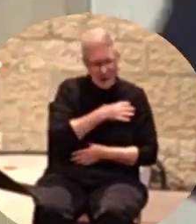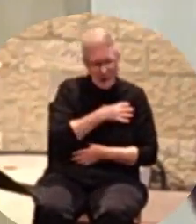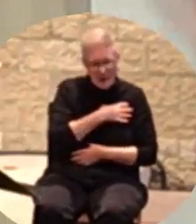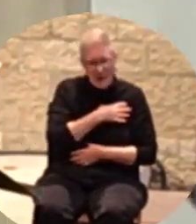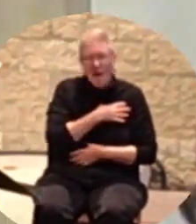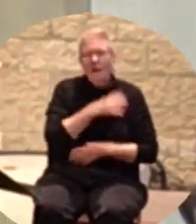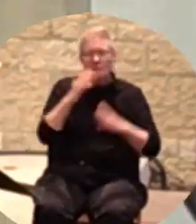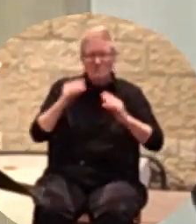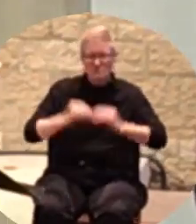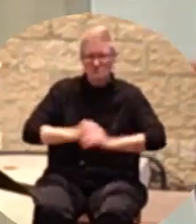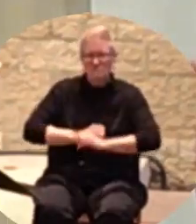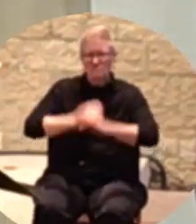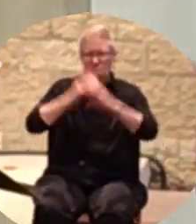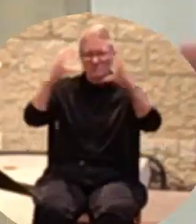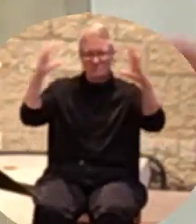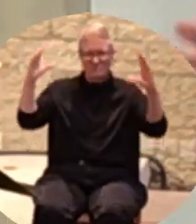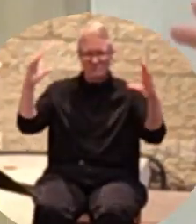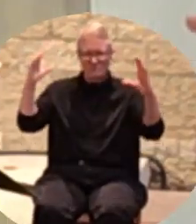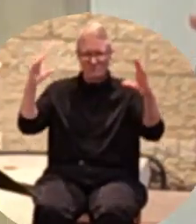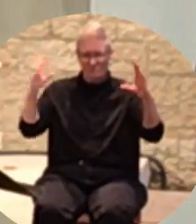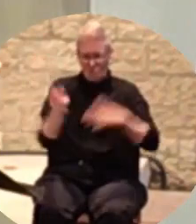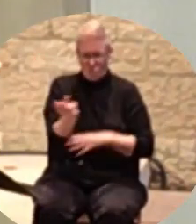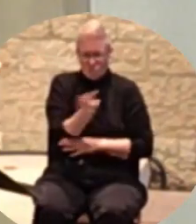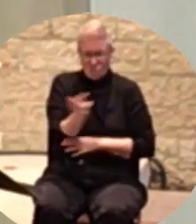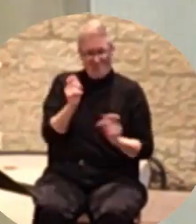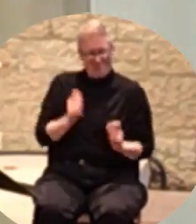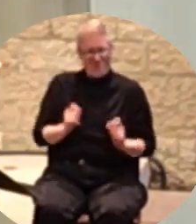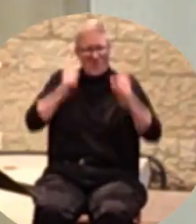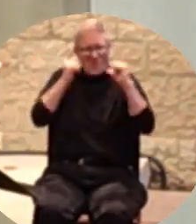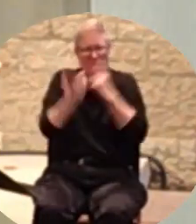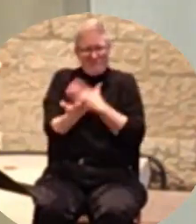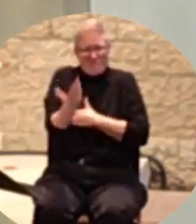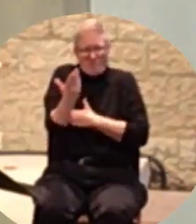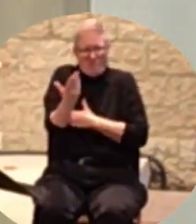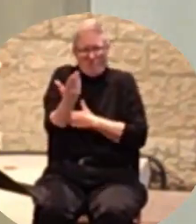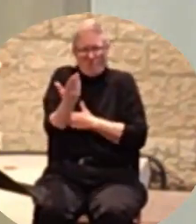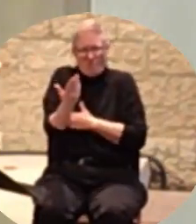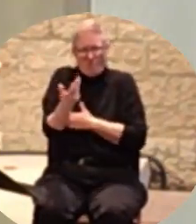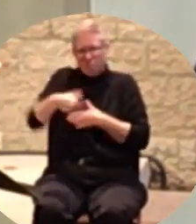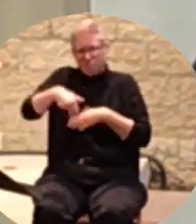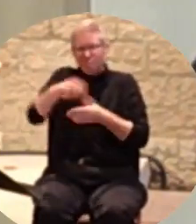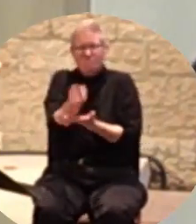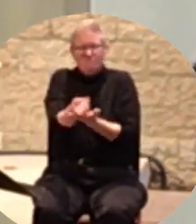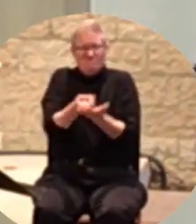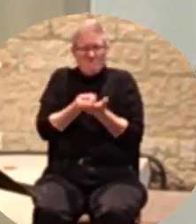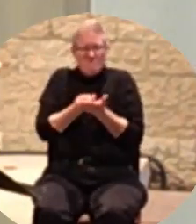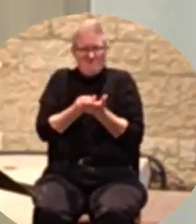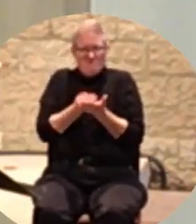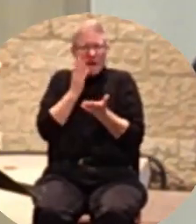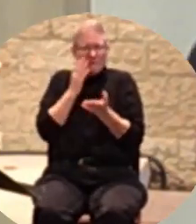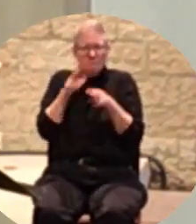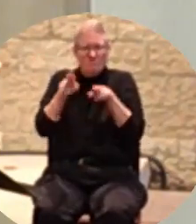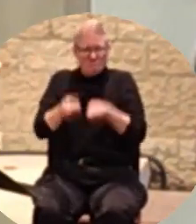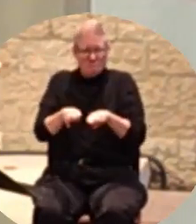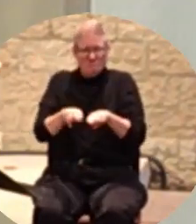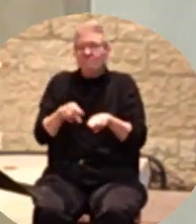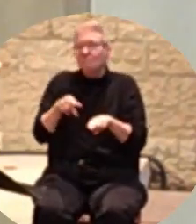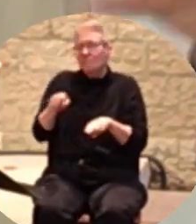scene comes in, and they're both waking up in the morning. And she rises up. And